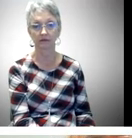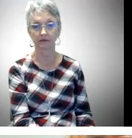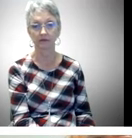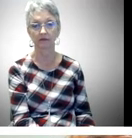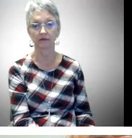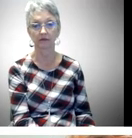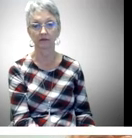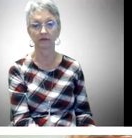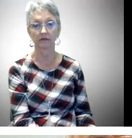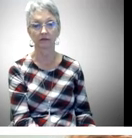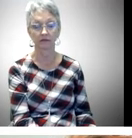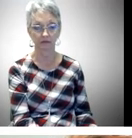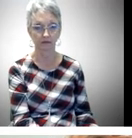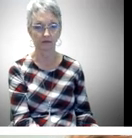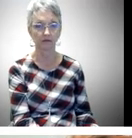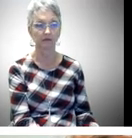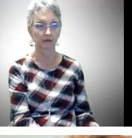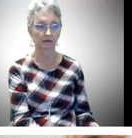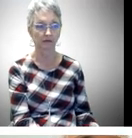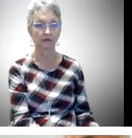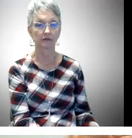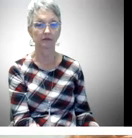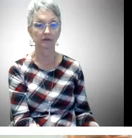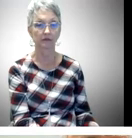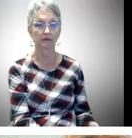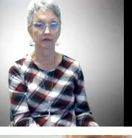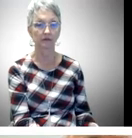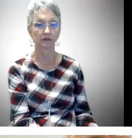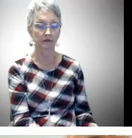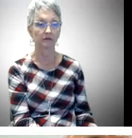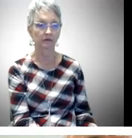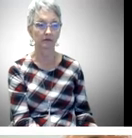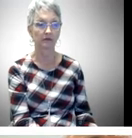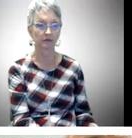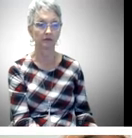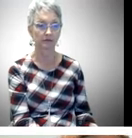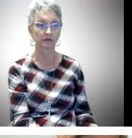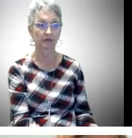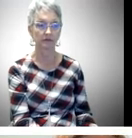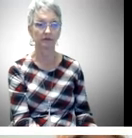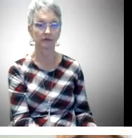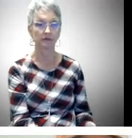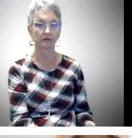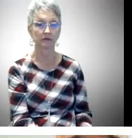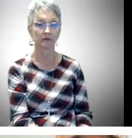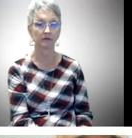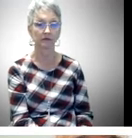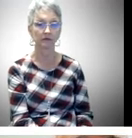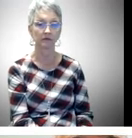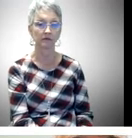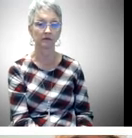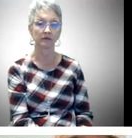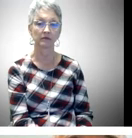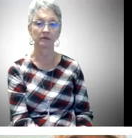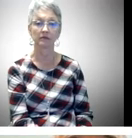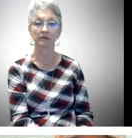and testify saying the person doesn't need guardianship. And that makes it real hard. And even if you had a guardian that came in and said, look, I don't